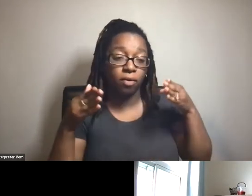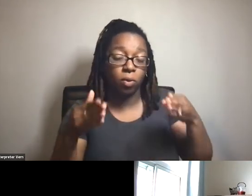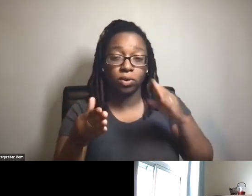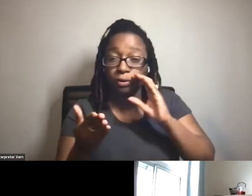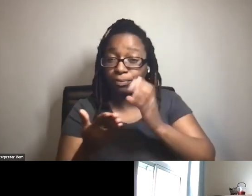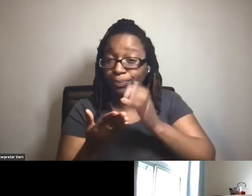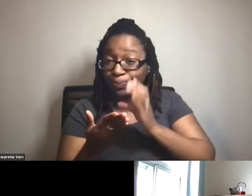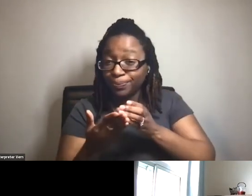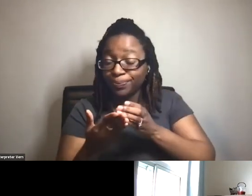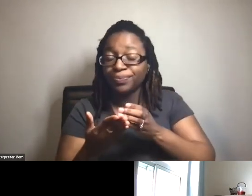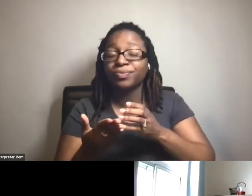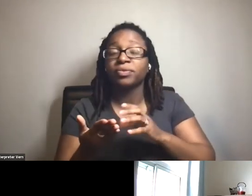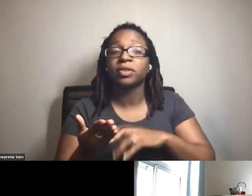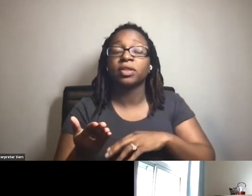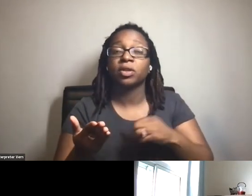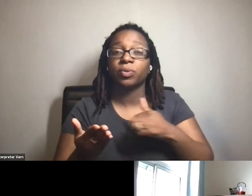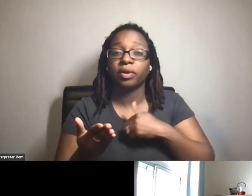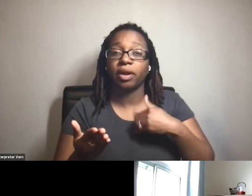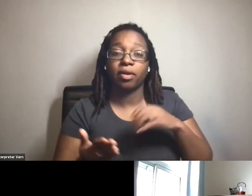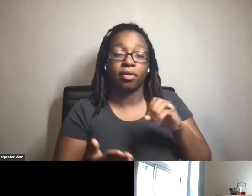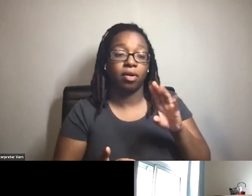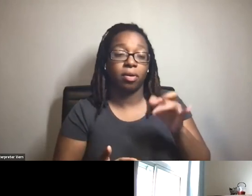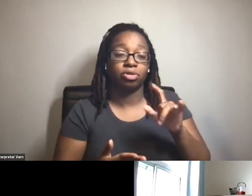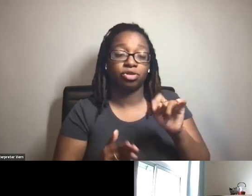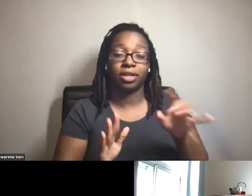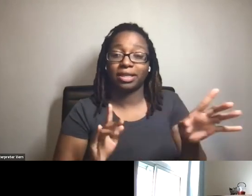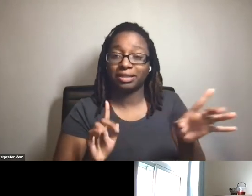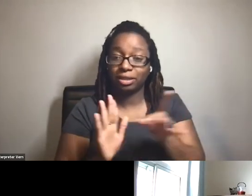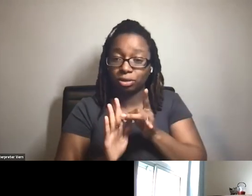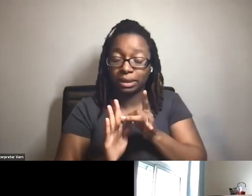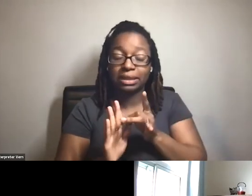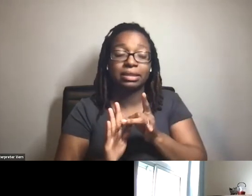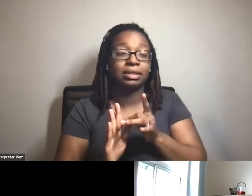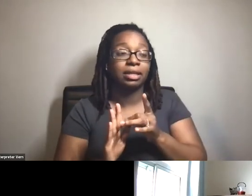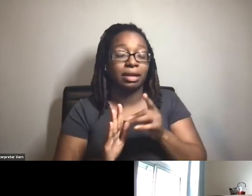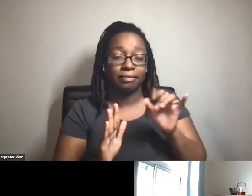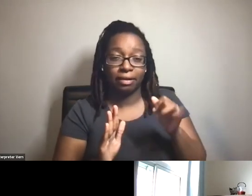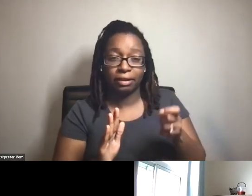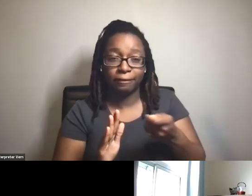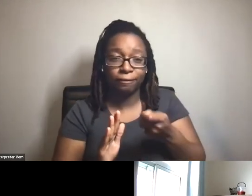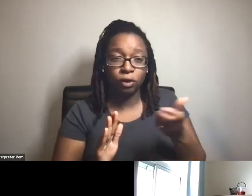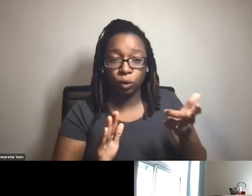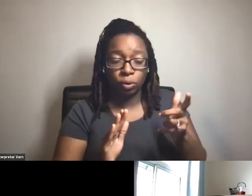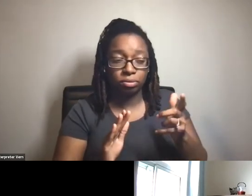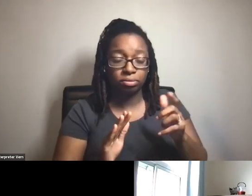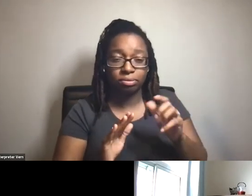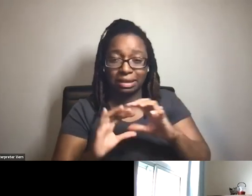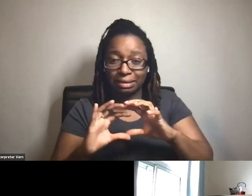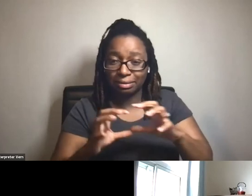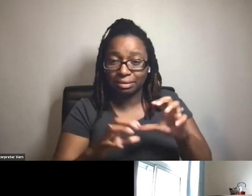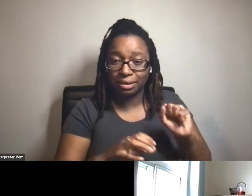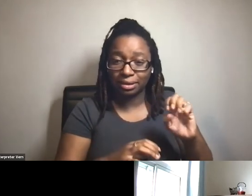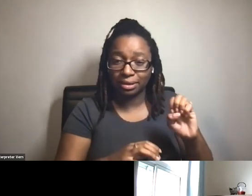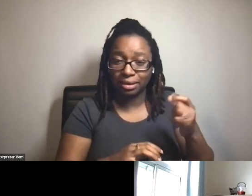photographs. So we have the object detection and semantic segmentation ones that were mentioned. We also had experimented